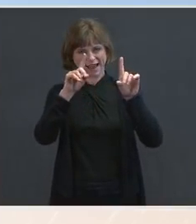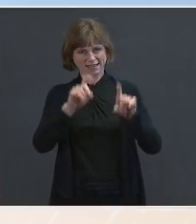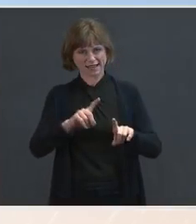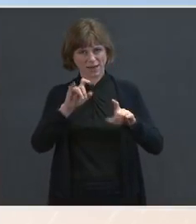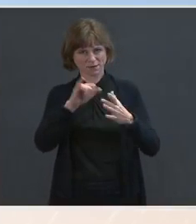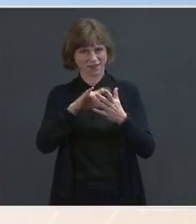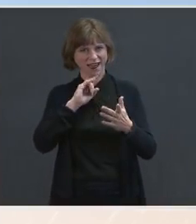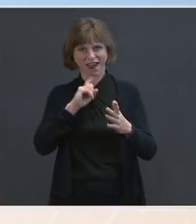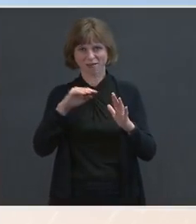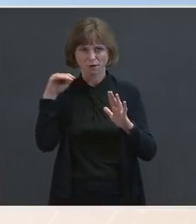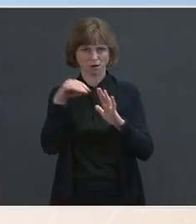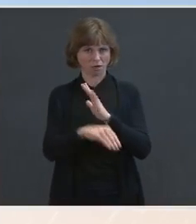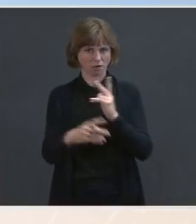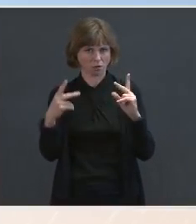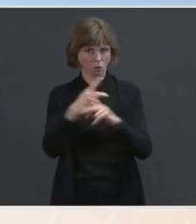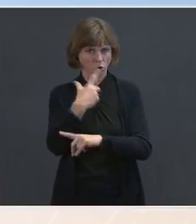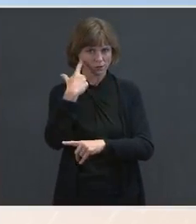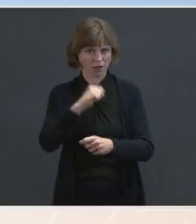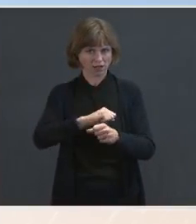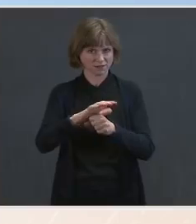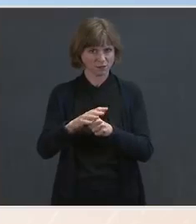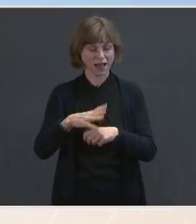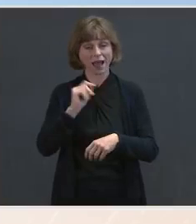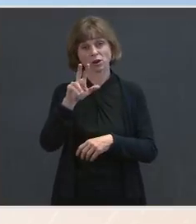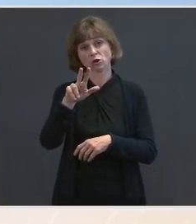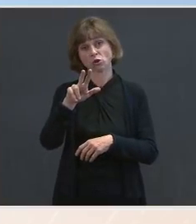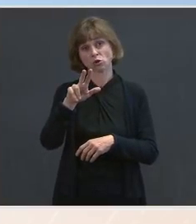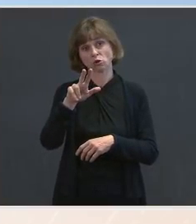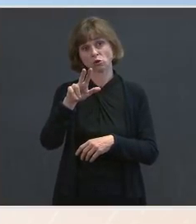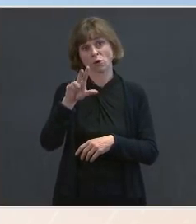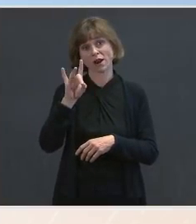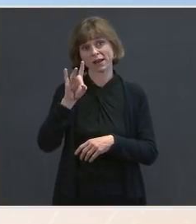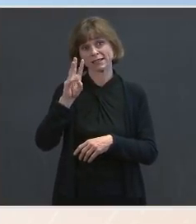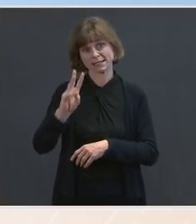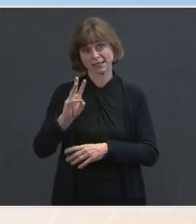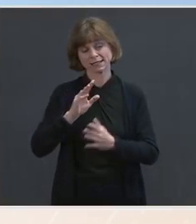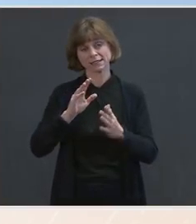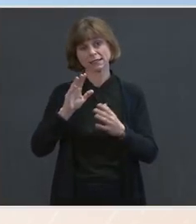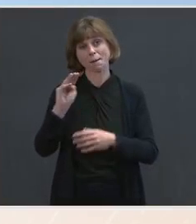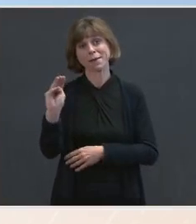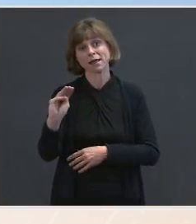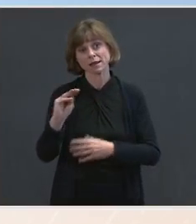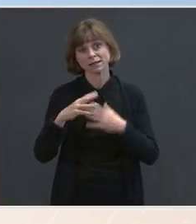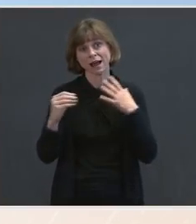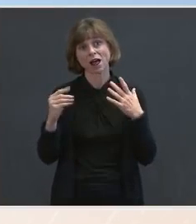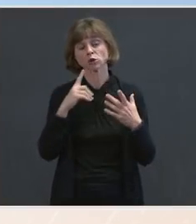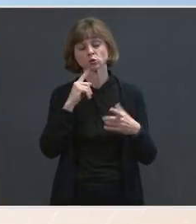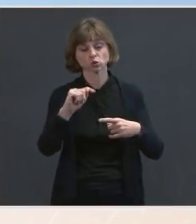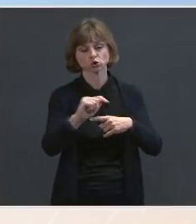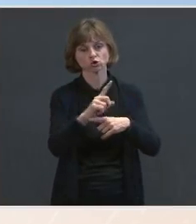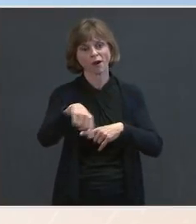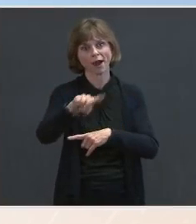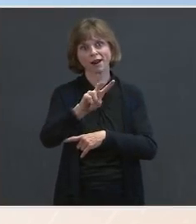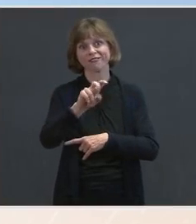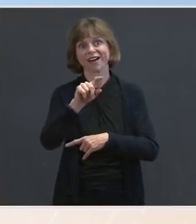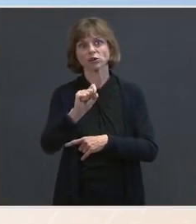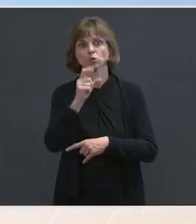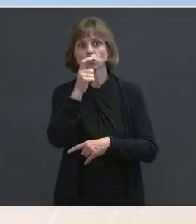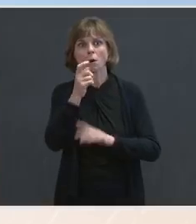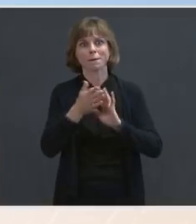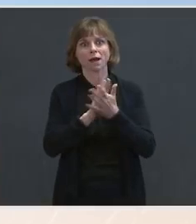pandemic, and $386 million to develop a rapid retraining program for veterans unemployed as a result of the